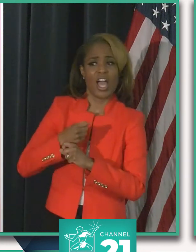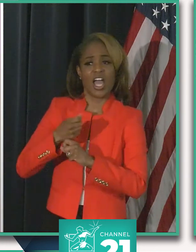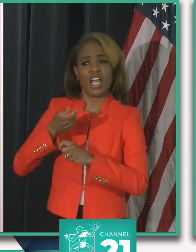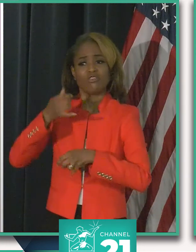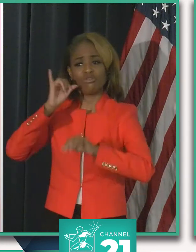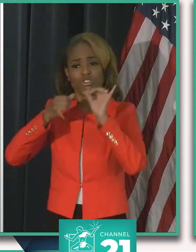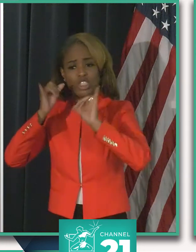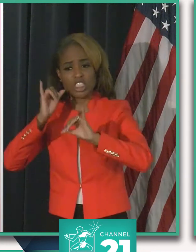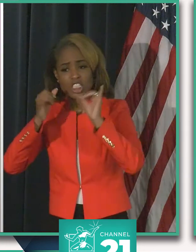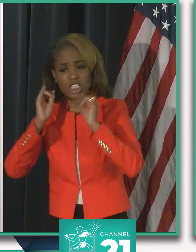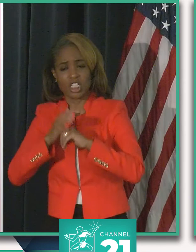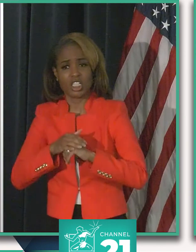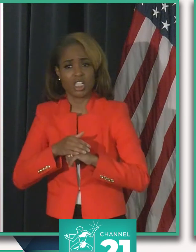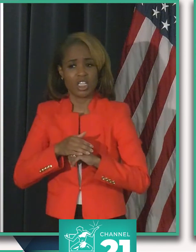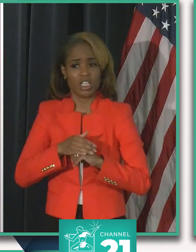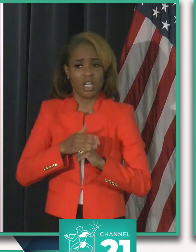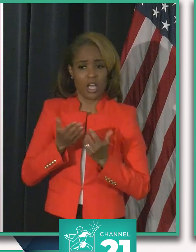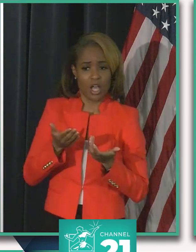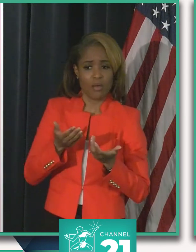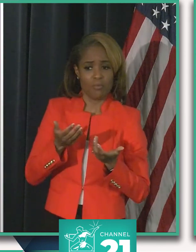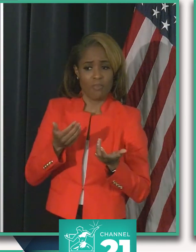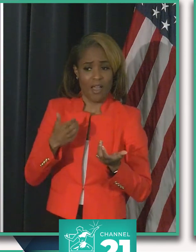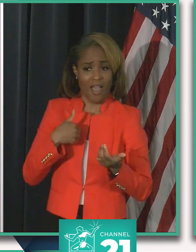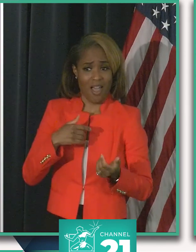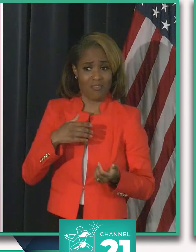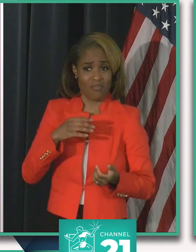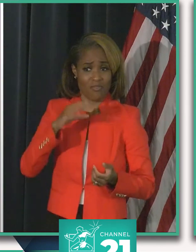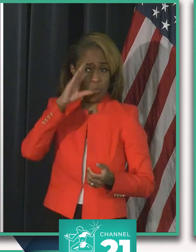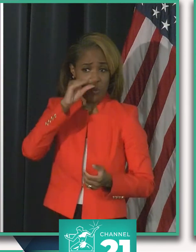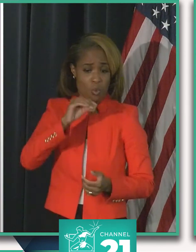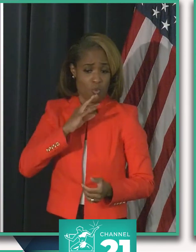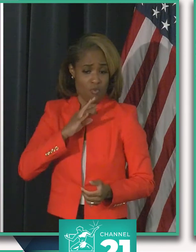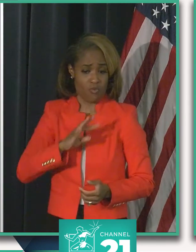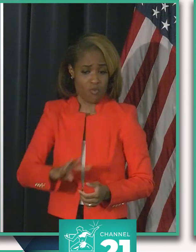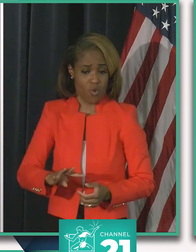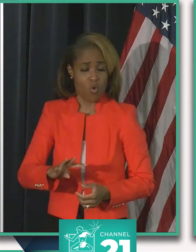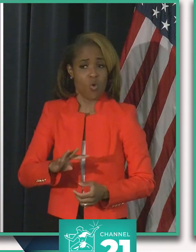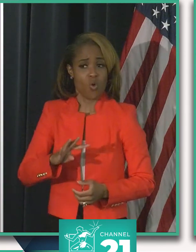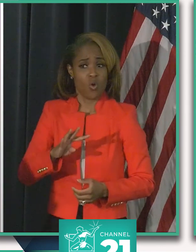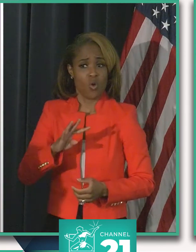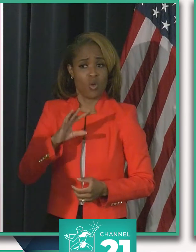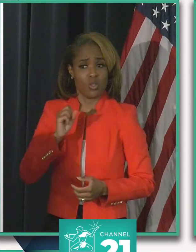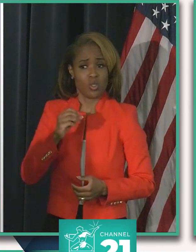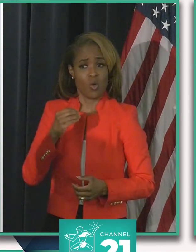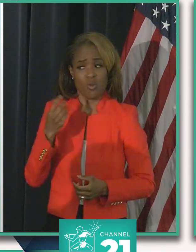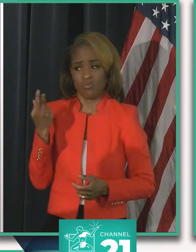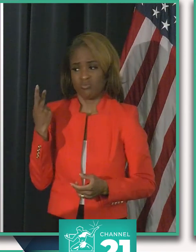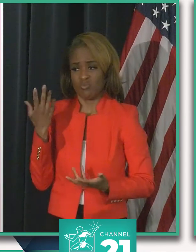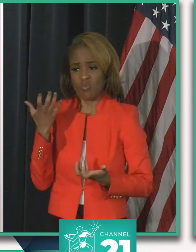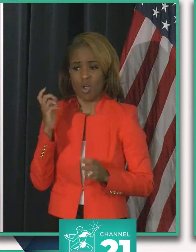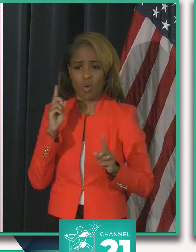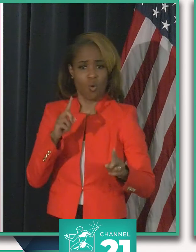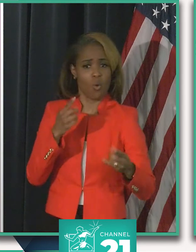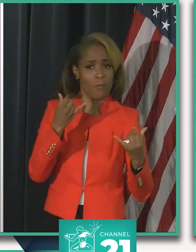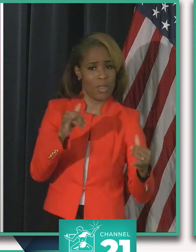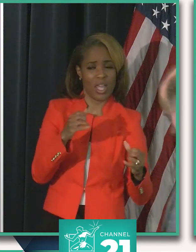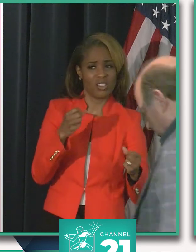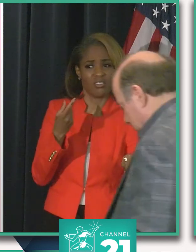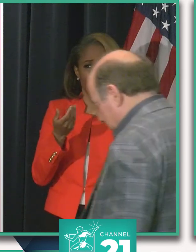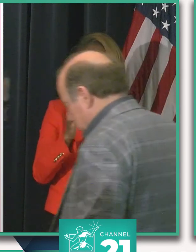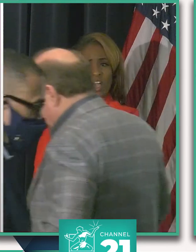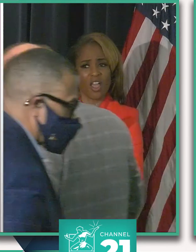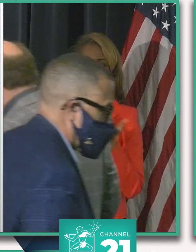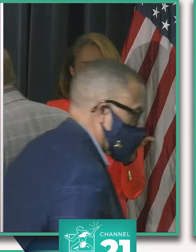you are aware, there is a playground, and I do have a four-year-old that we like to frequently go and play. So I just wanted to ask you tonight, what would